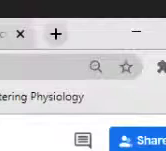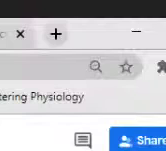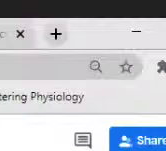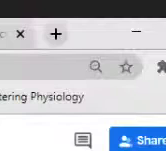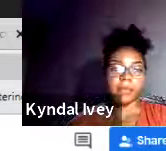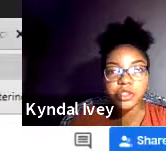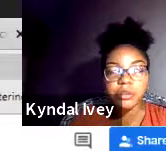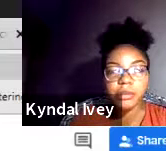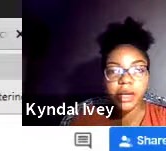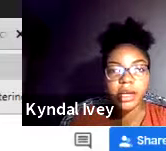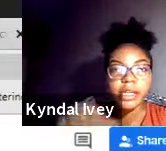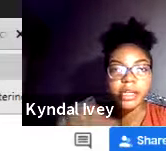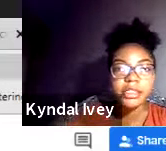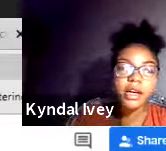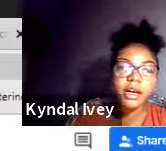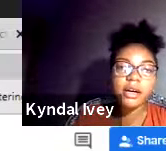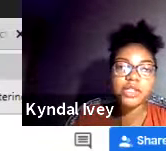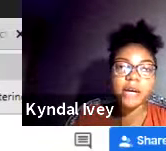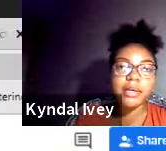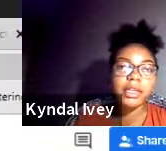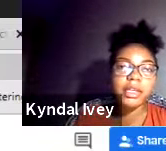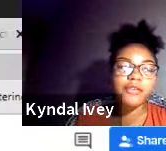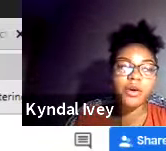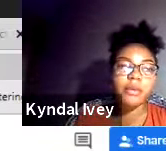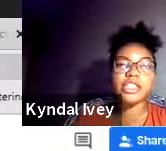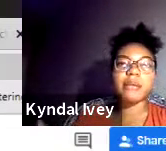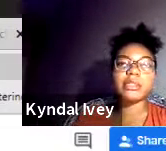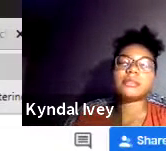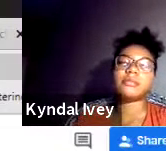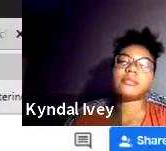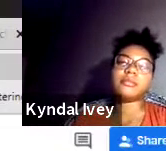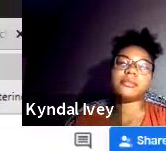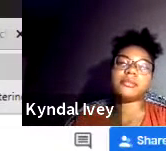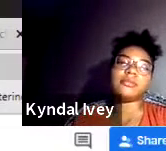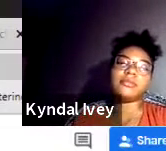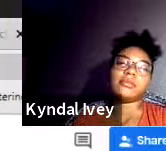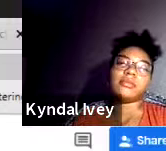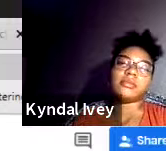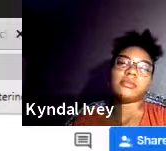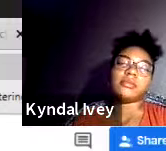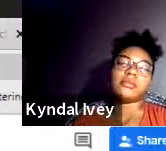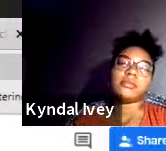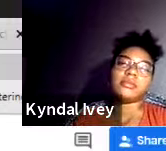Okay. Jesse, would you mind dropping the form in the chat, please?